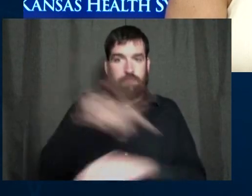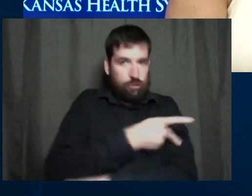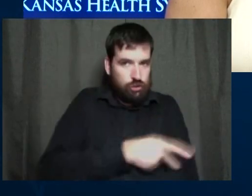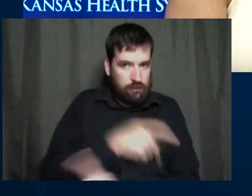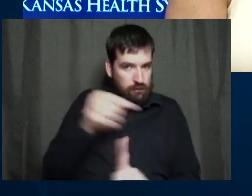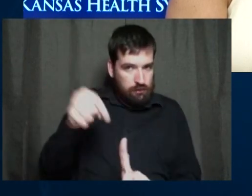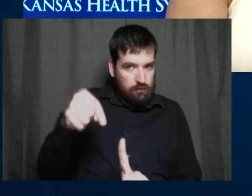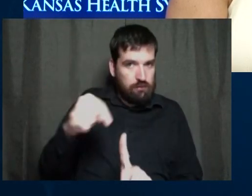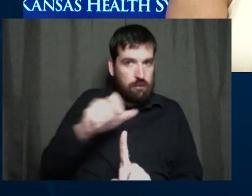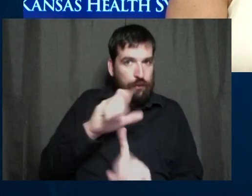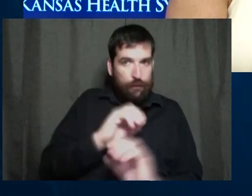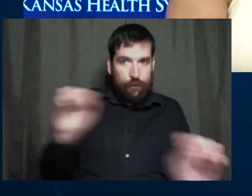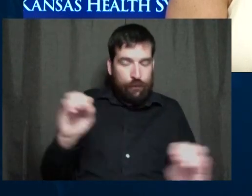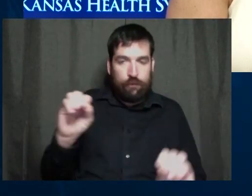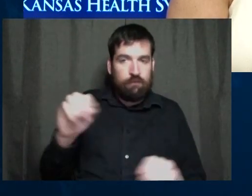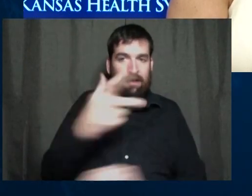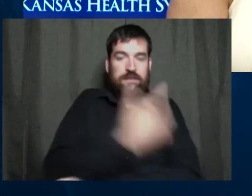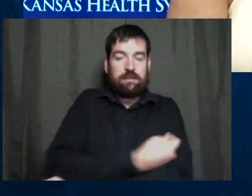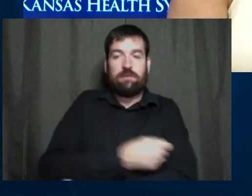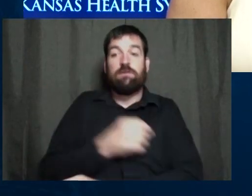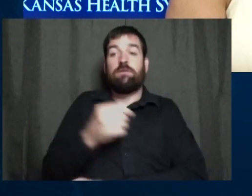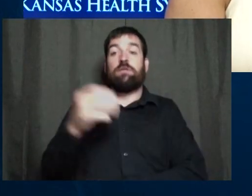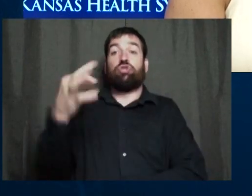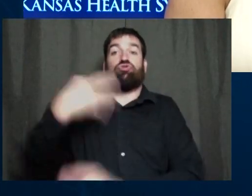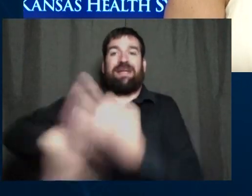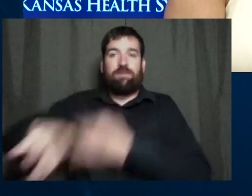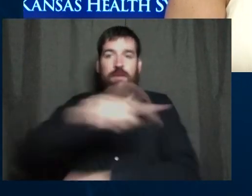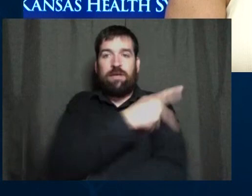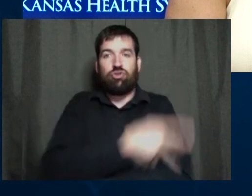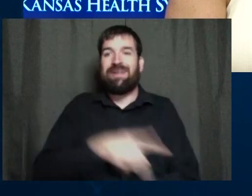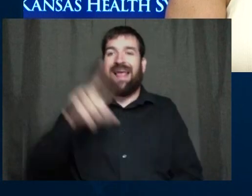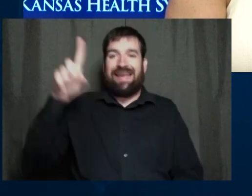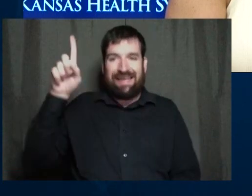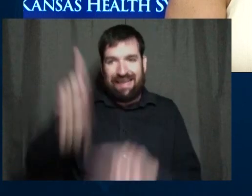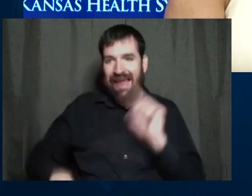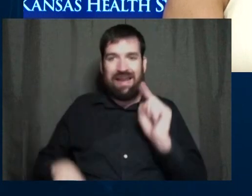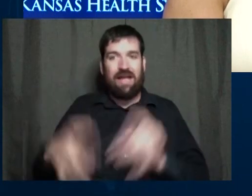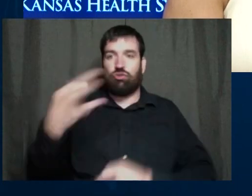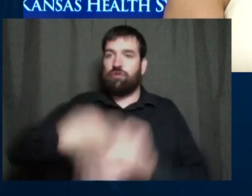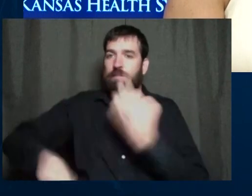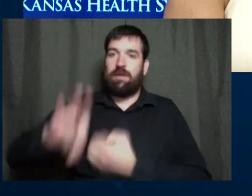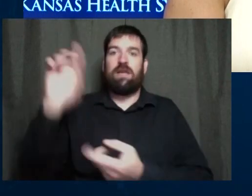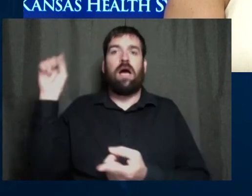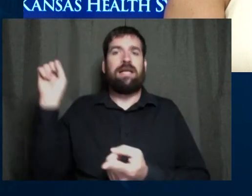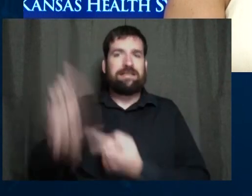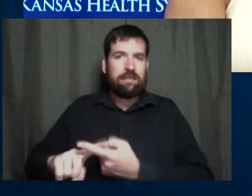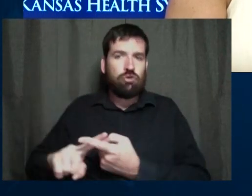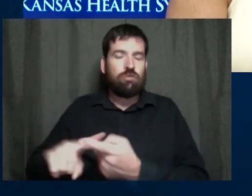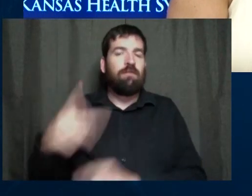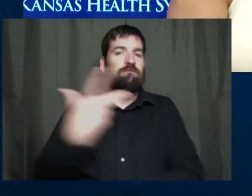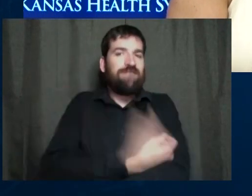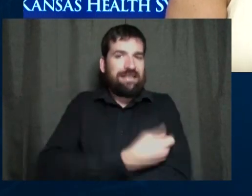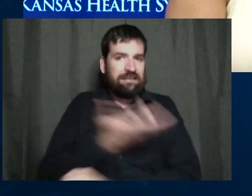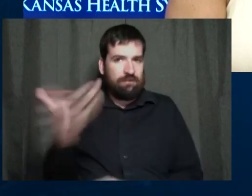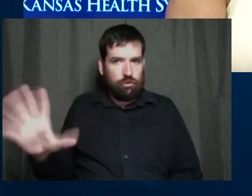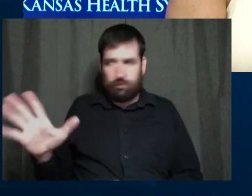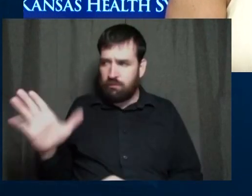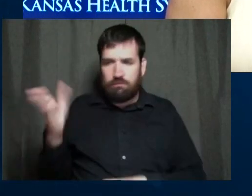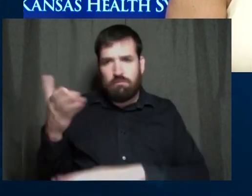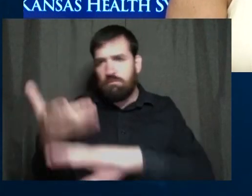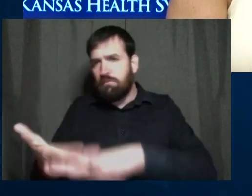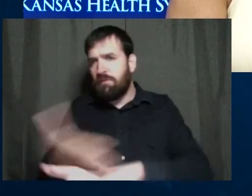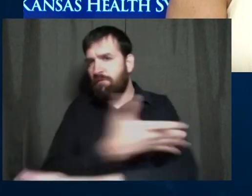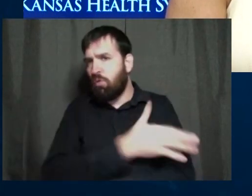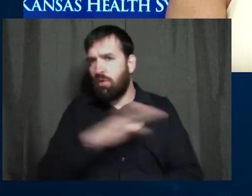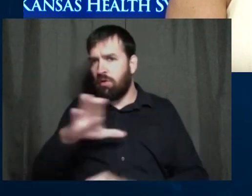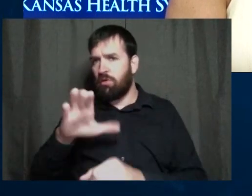will be unable to get a transplant until vaccinated. Do you know what vaccines have been required before someone gets